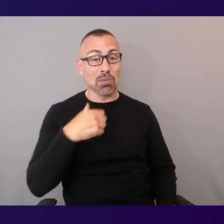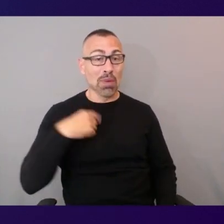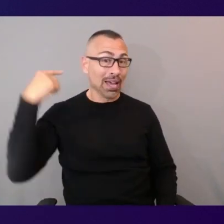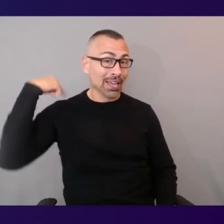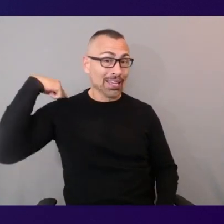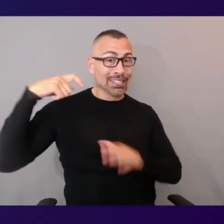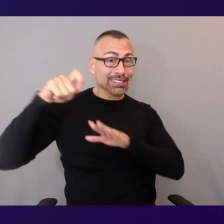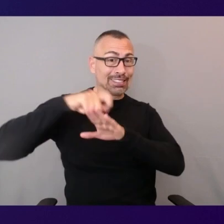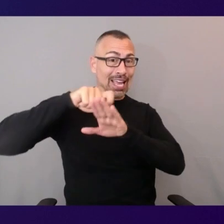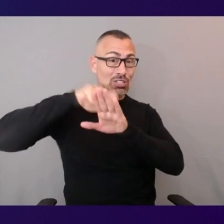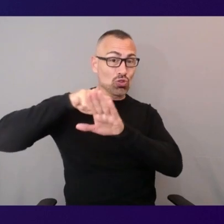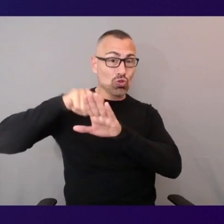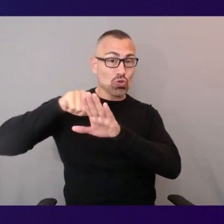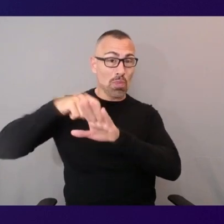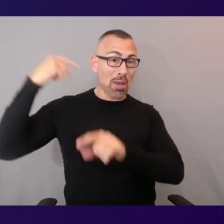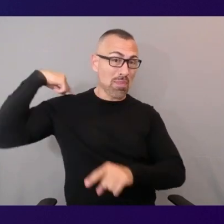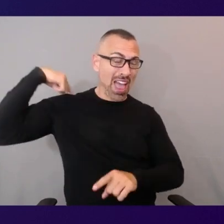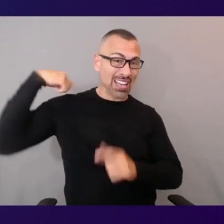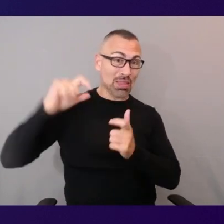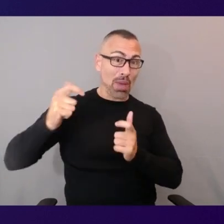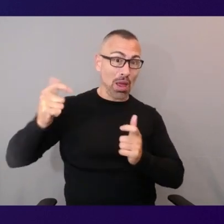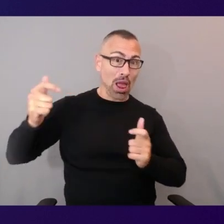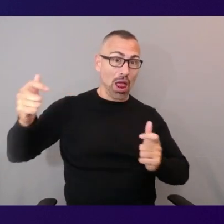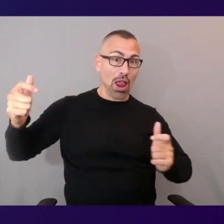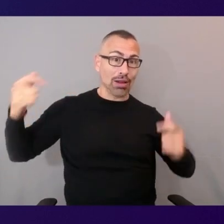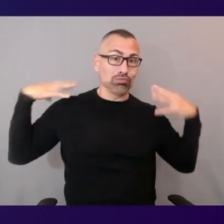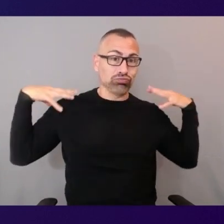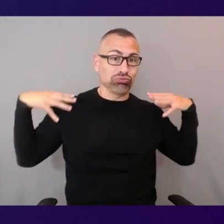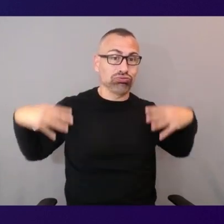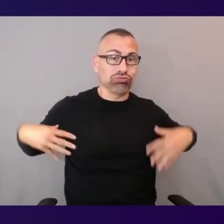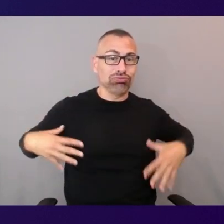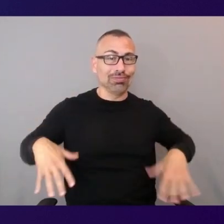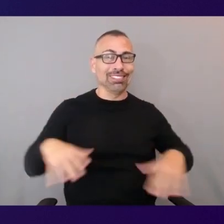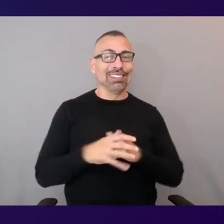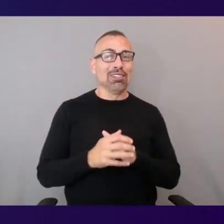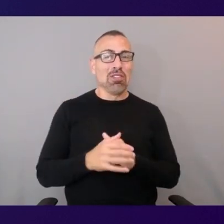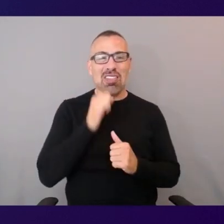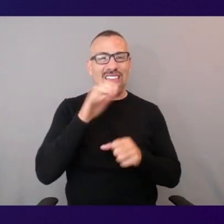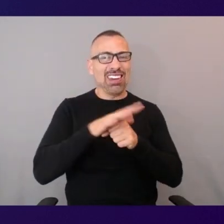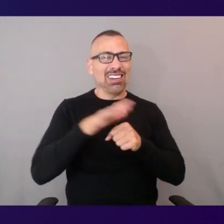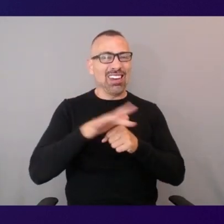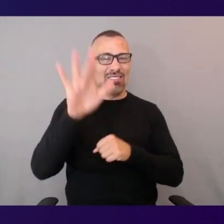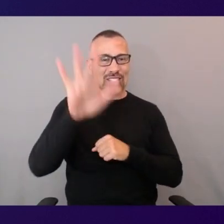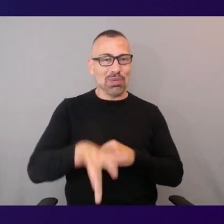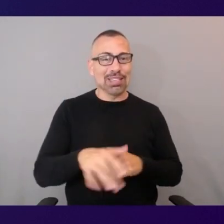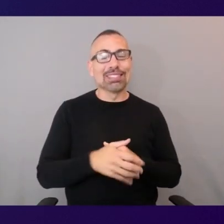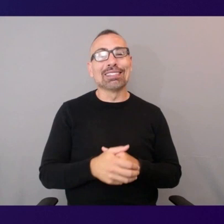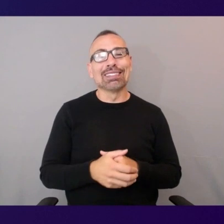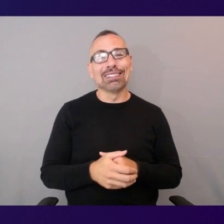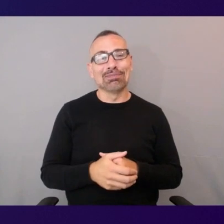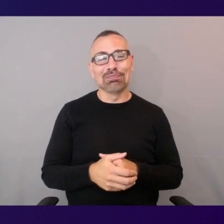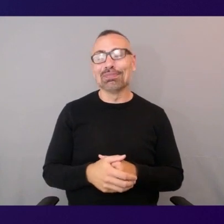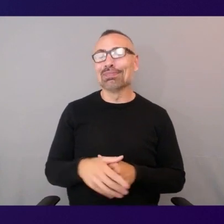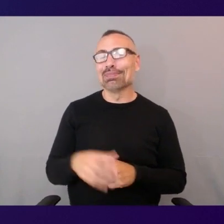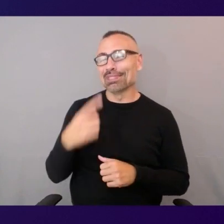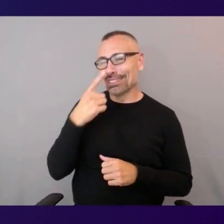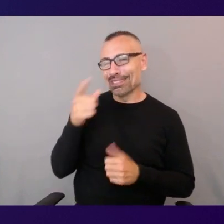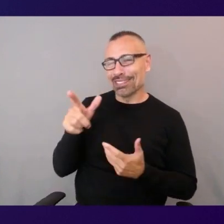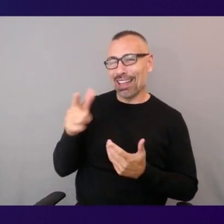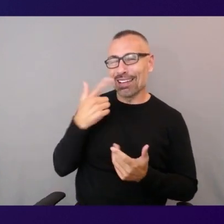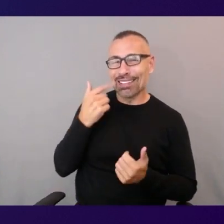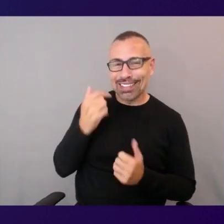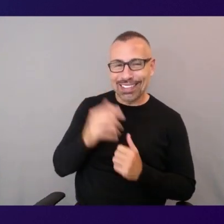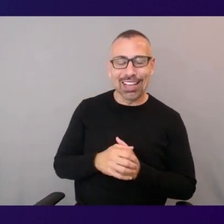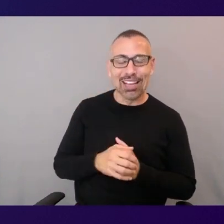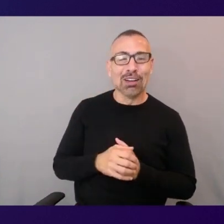it is. I'm running out of space. Yeah. Yeah. But yeah, the key thing here is just making it simple, because there is such